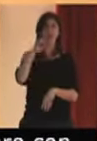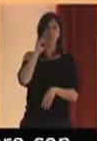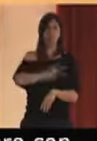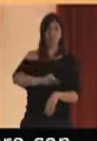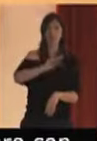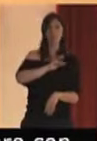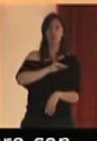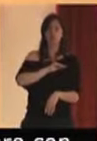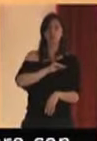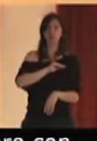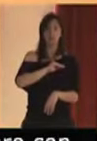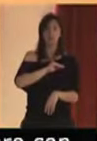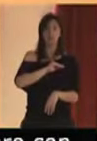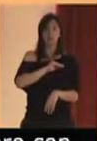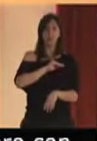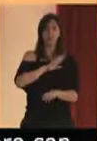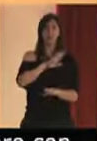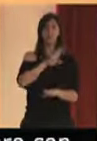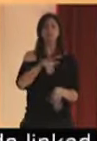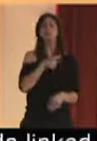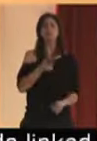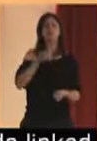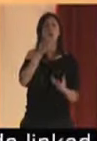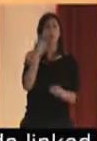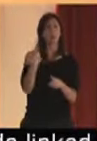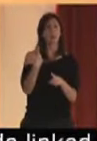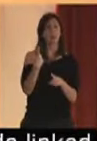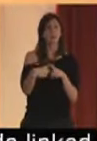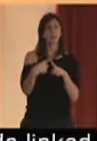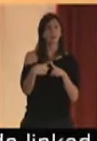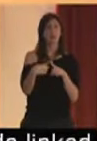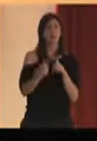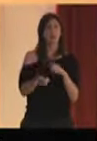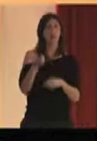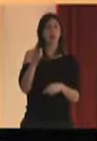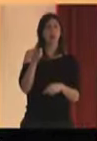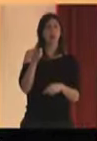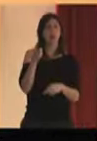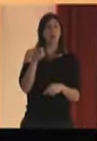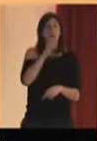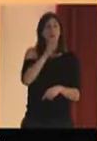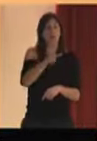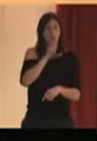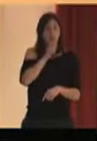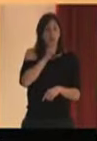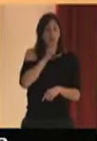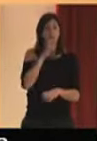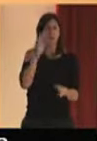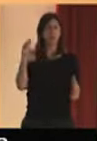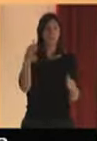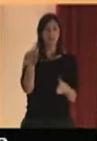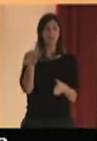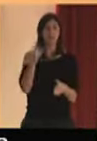learning objects, and all this is very important. And also the difficulty that you have to face,